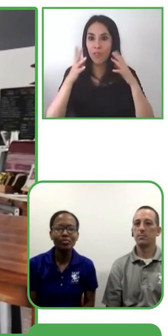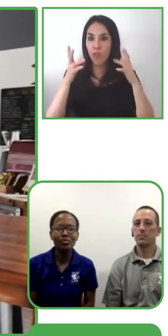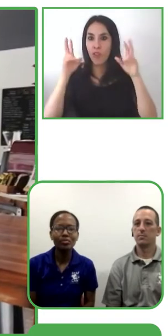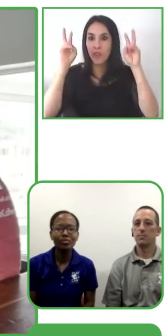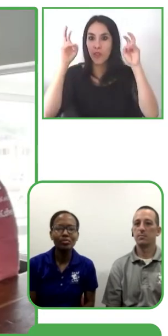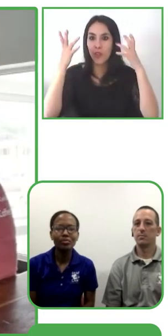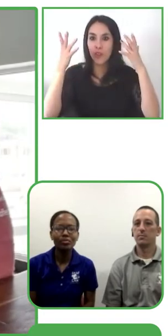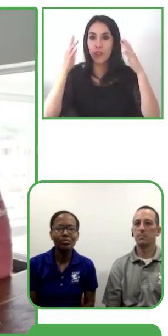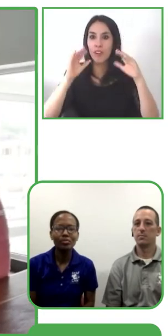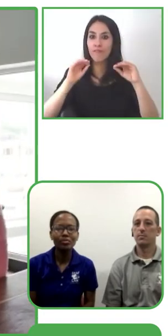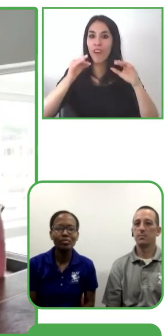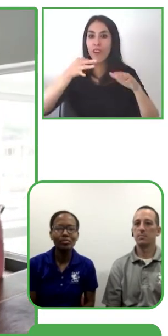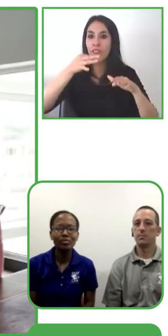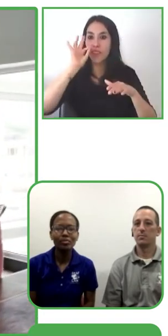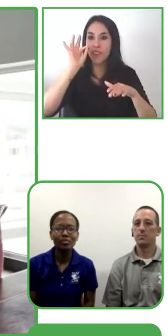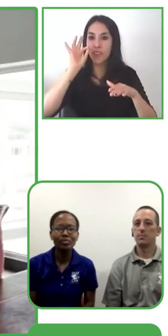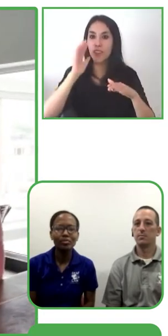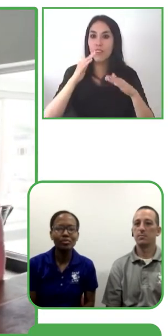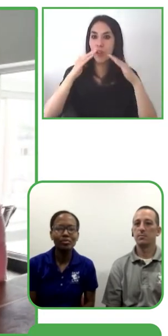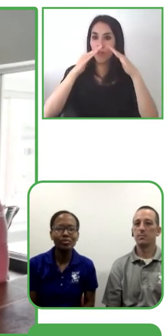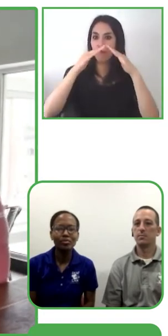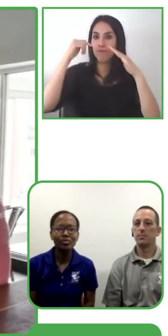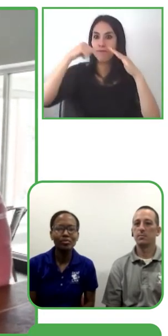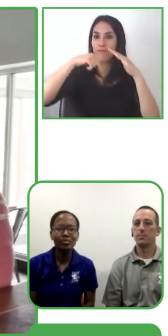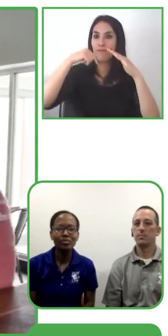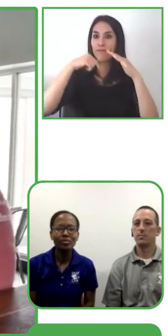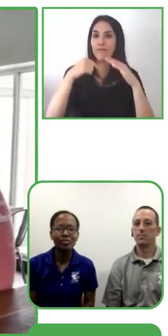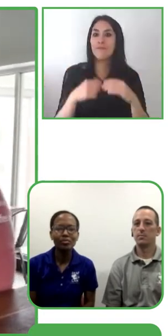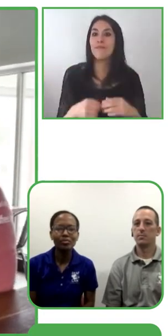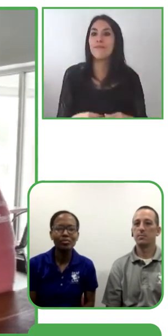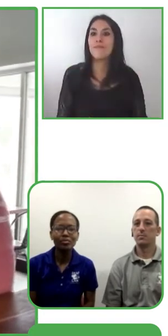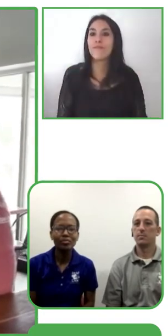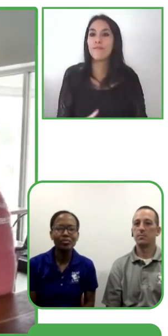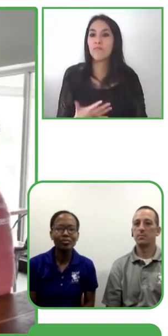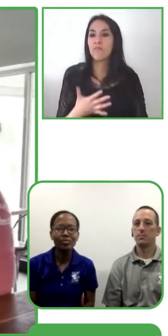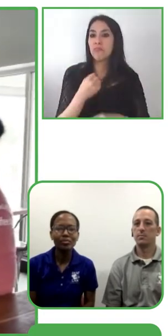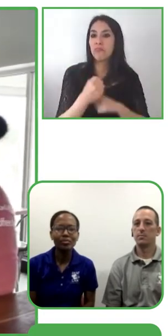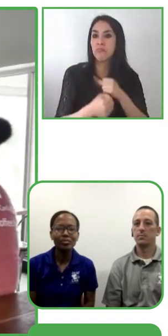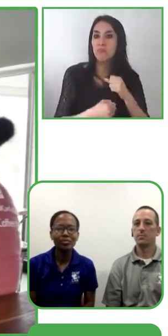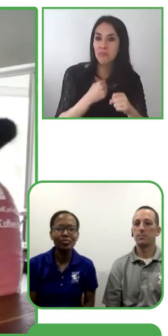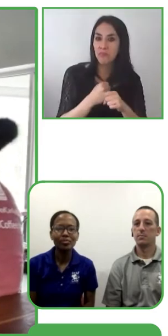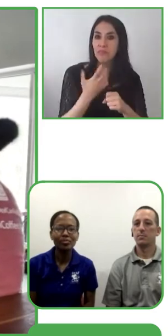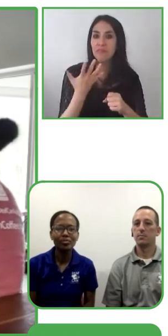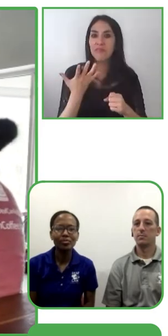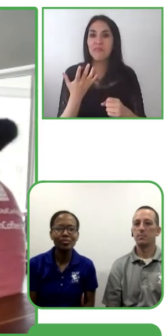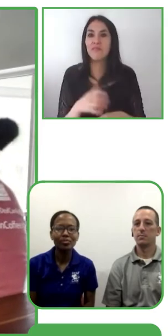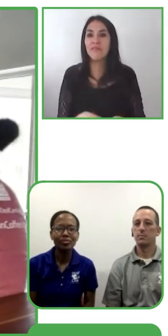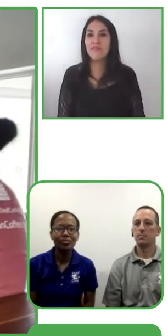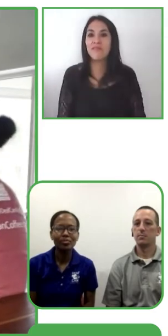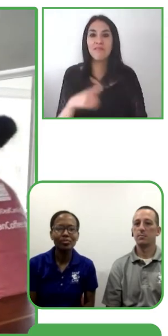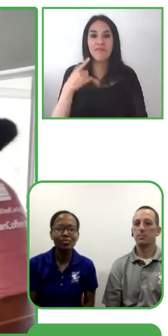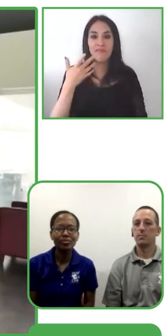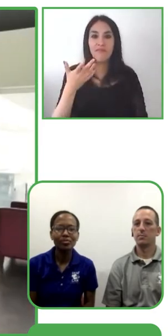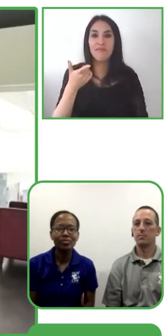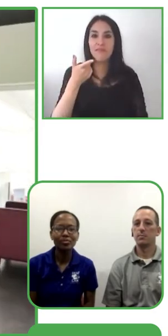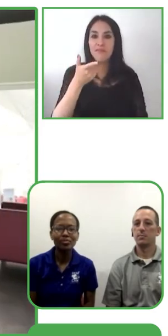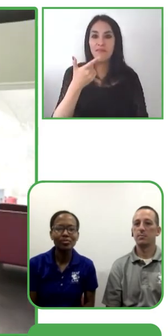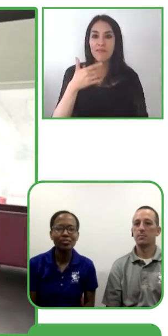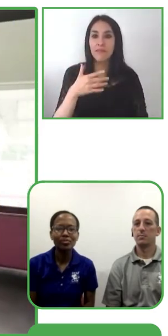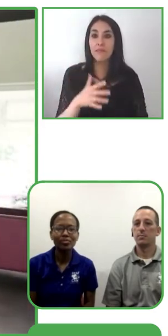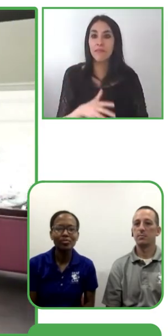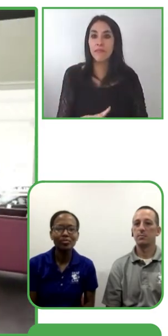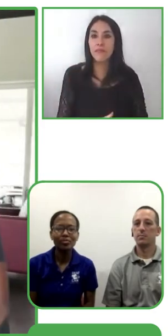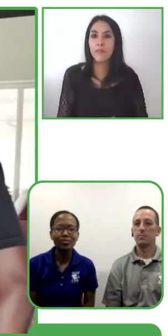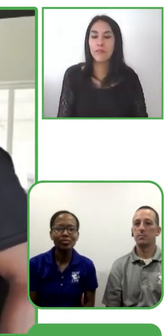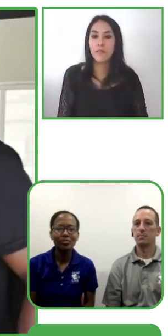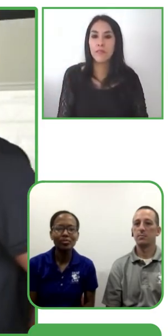I finished my espresso. Over the years, Defcan and Toyota have grown together. They taught us how to communicate, and we've